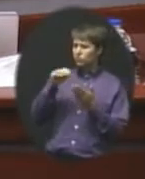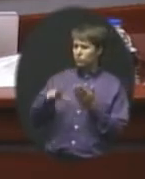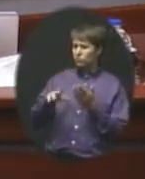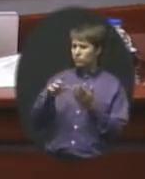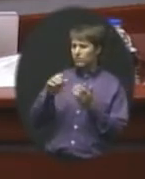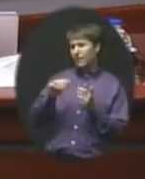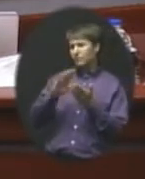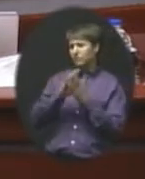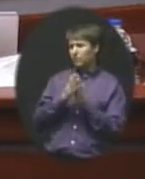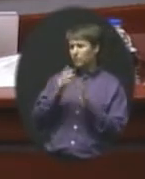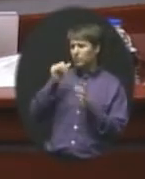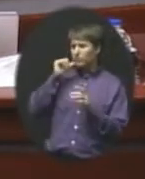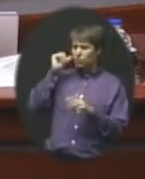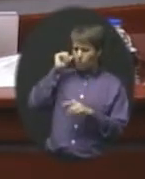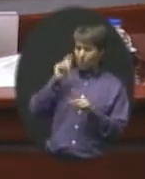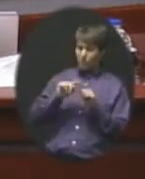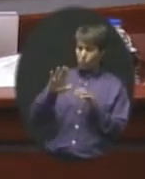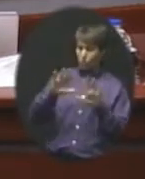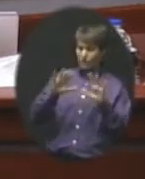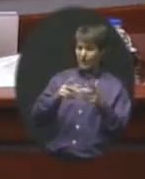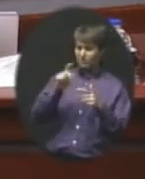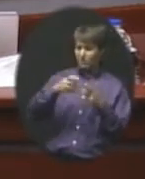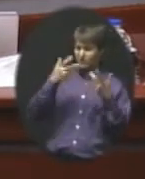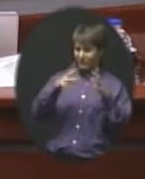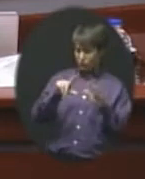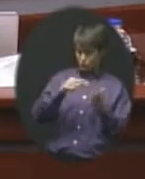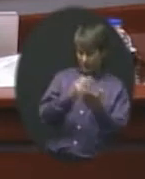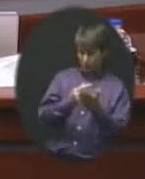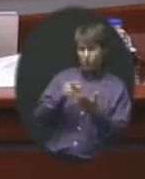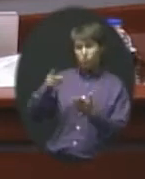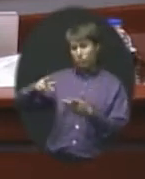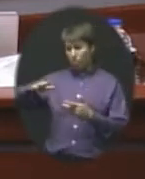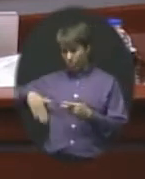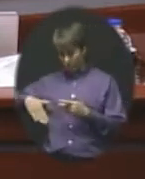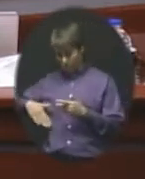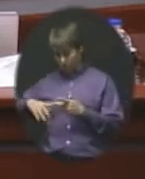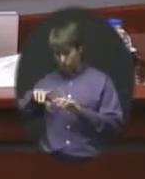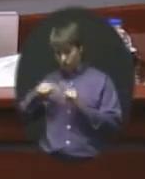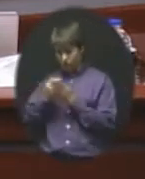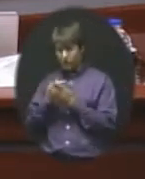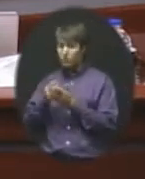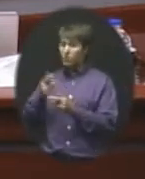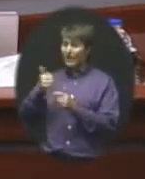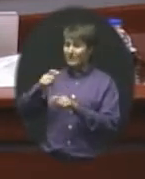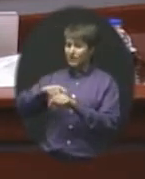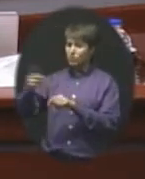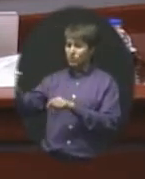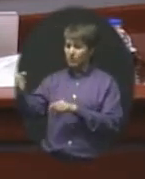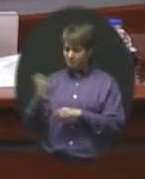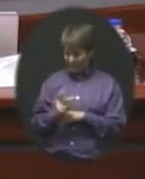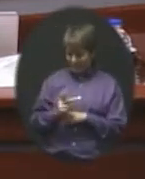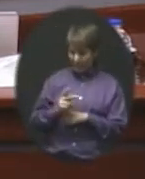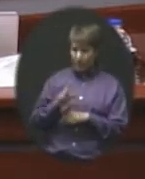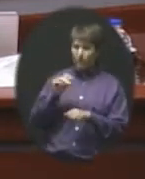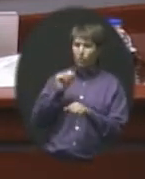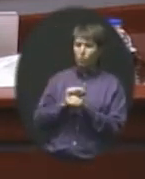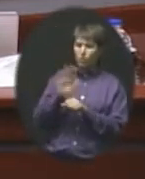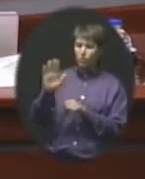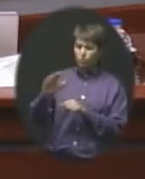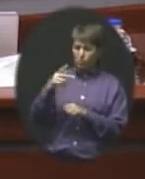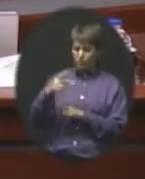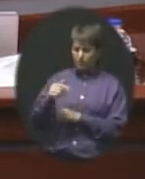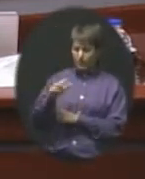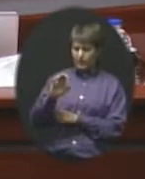adult, but your class has to have graduated, but you have not. And so at any time you can come back and work at your pace